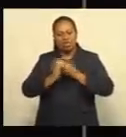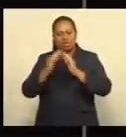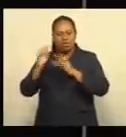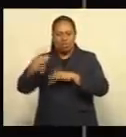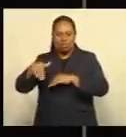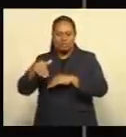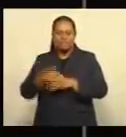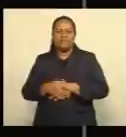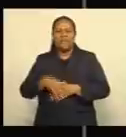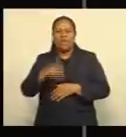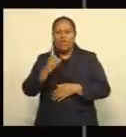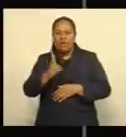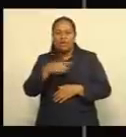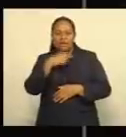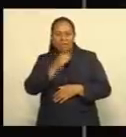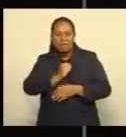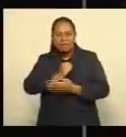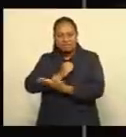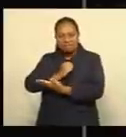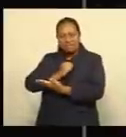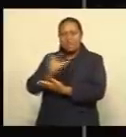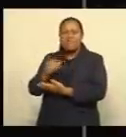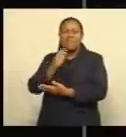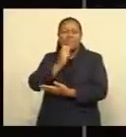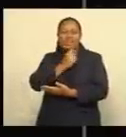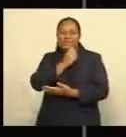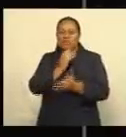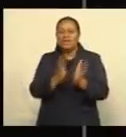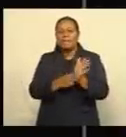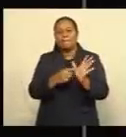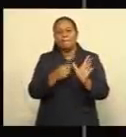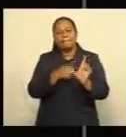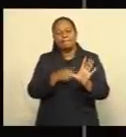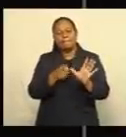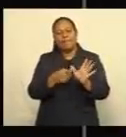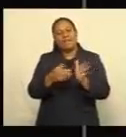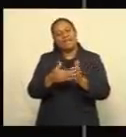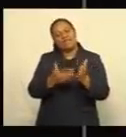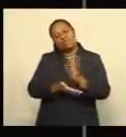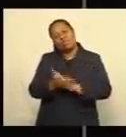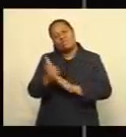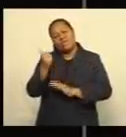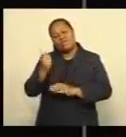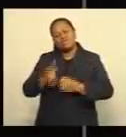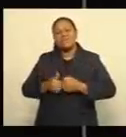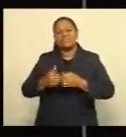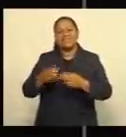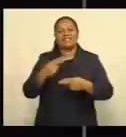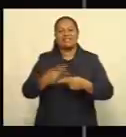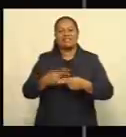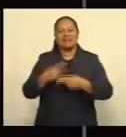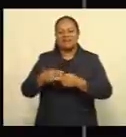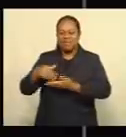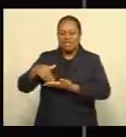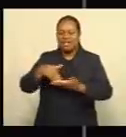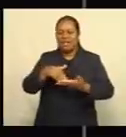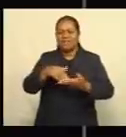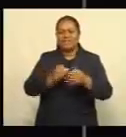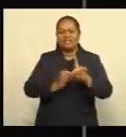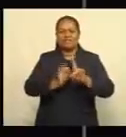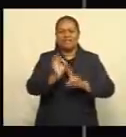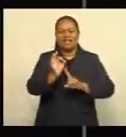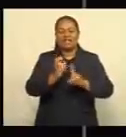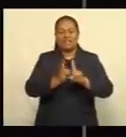is Naselesele Tavyuni native Viliame Maya, who returned home to start his farming business and is now helping develop rugby on the